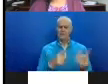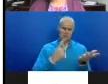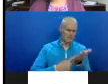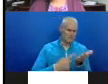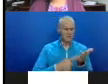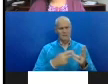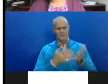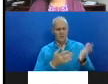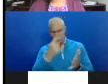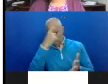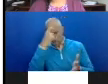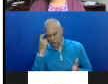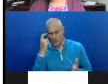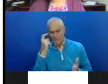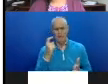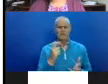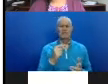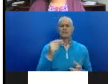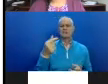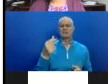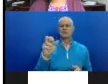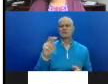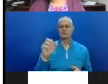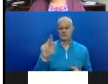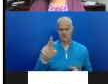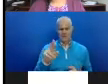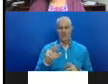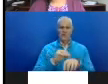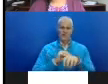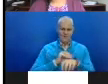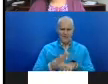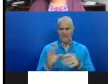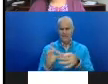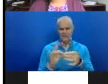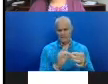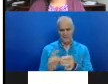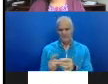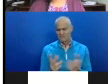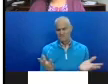of trauma, and you look at gender and how gender is playing out in relationships,